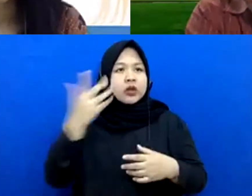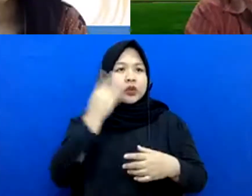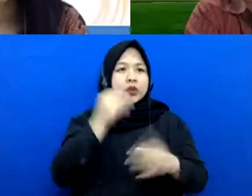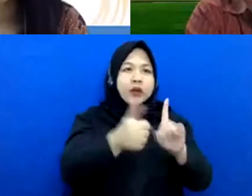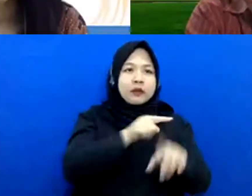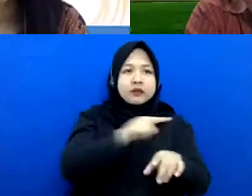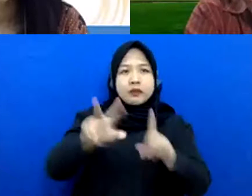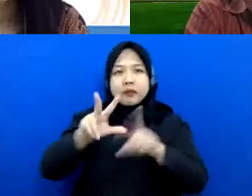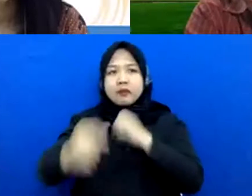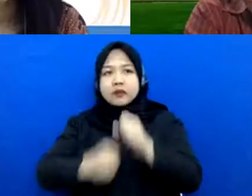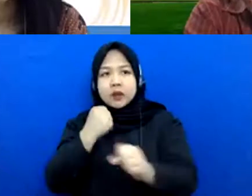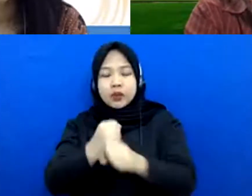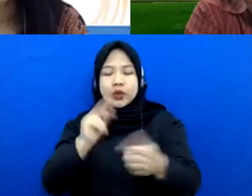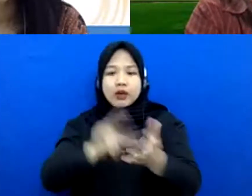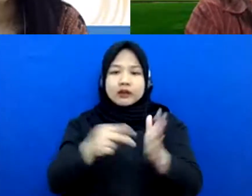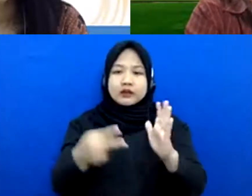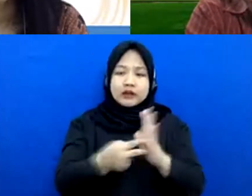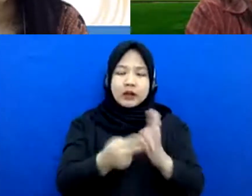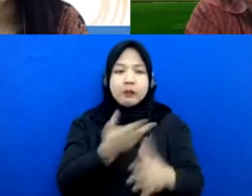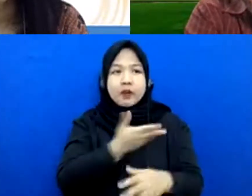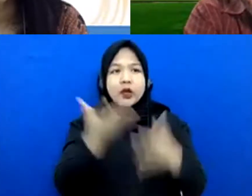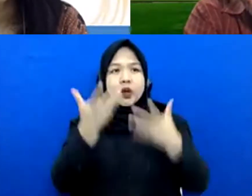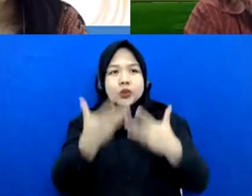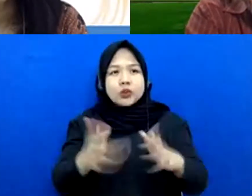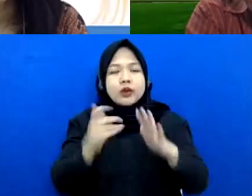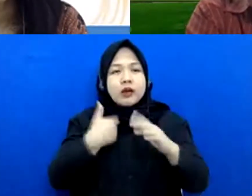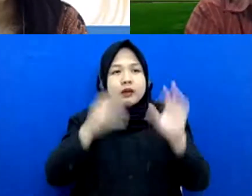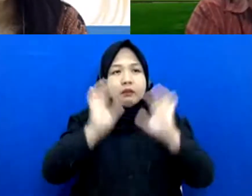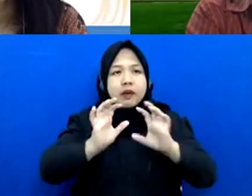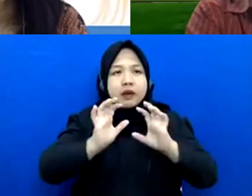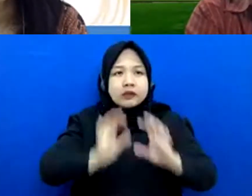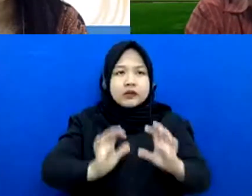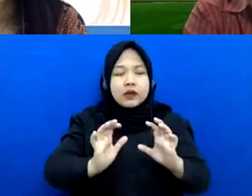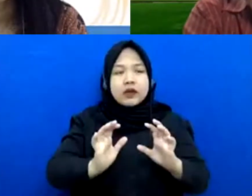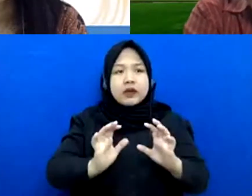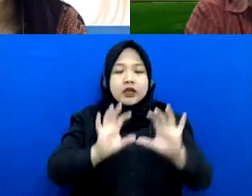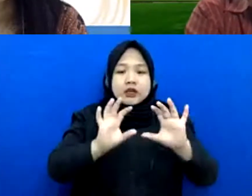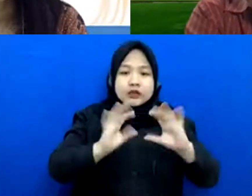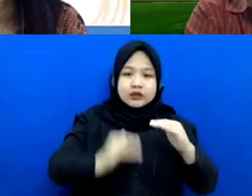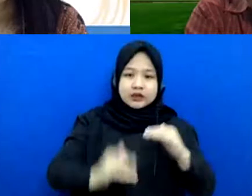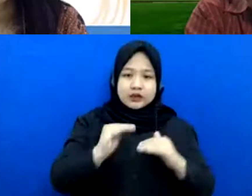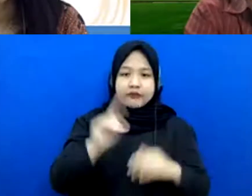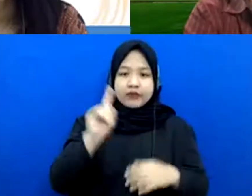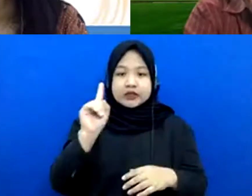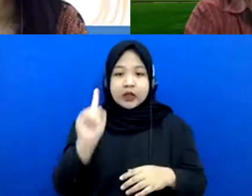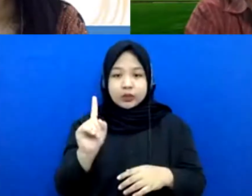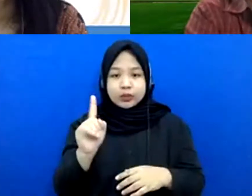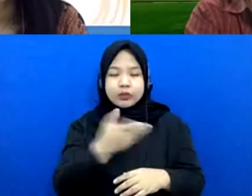18 means they've been through a lot from grade 1, so they've got a